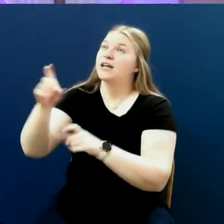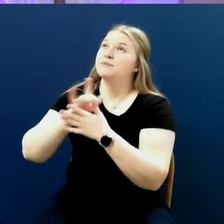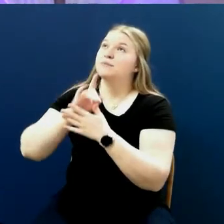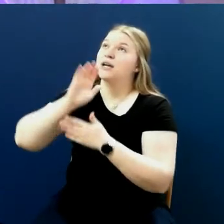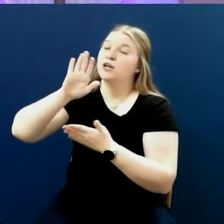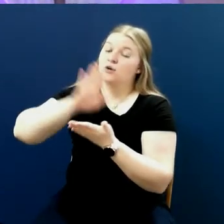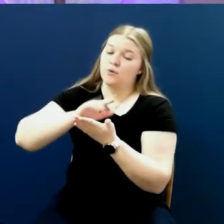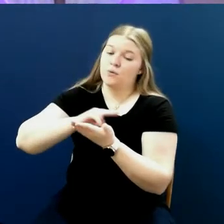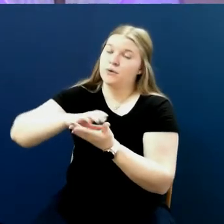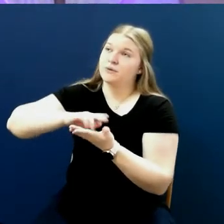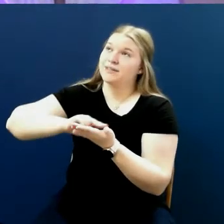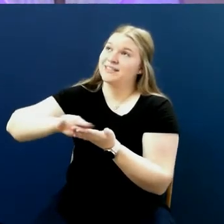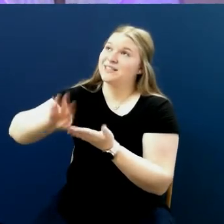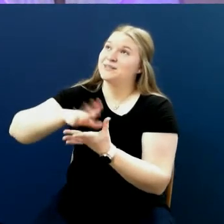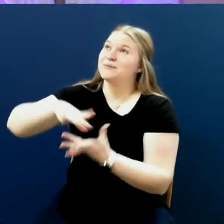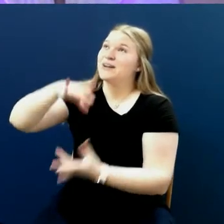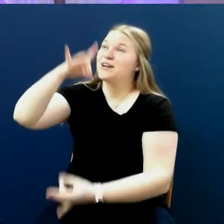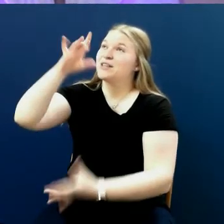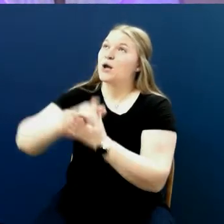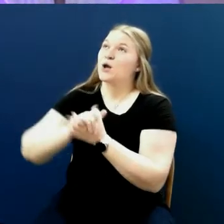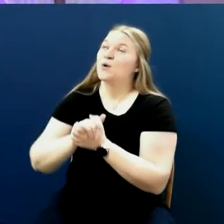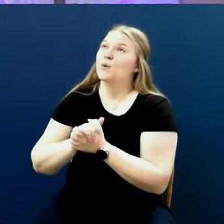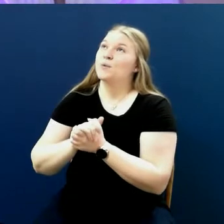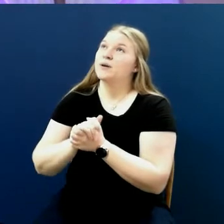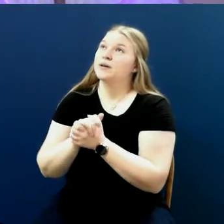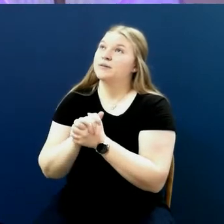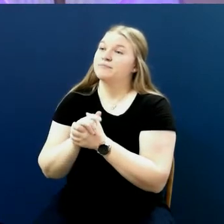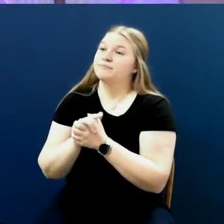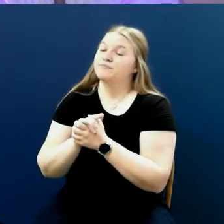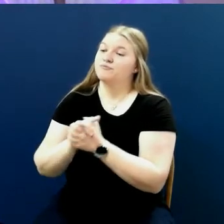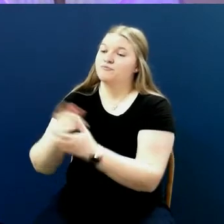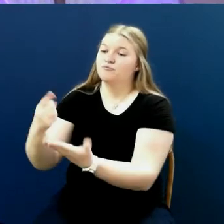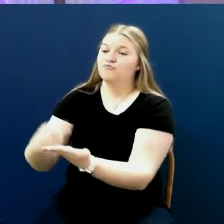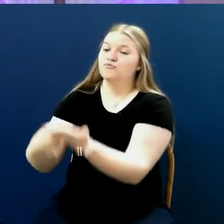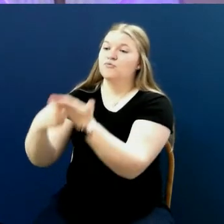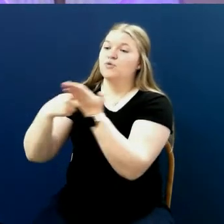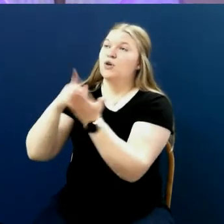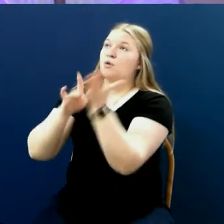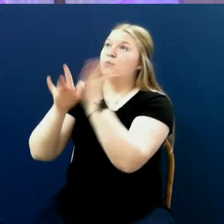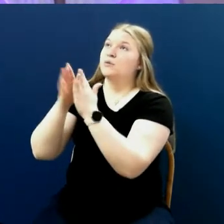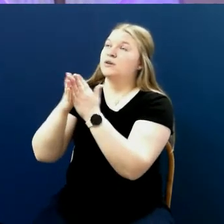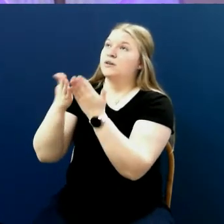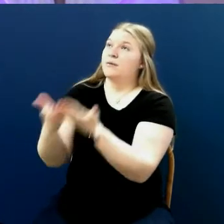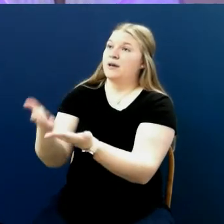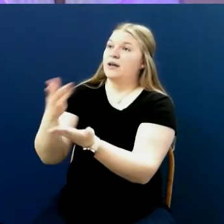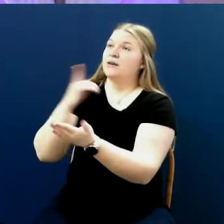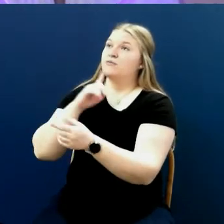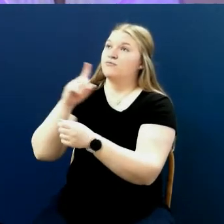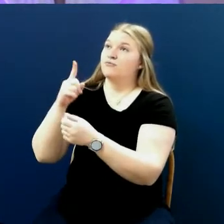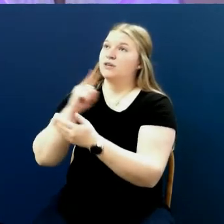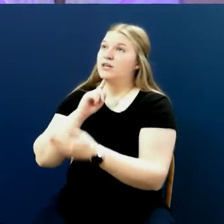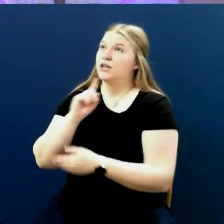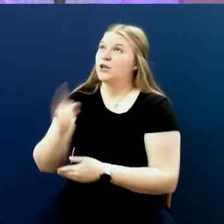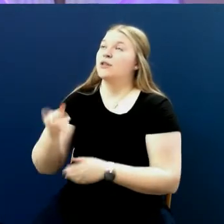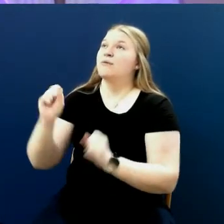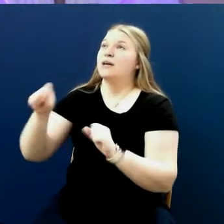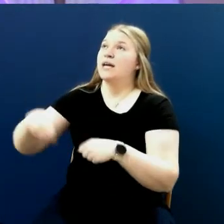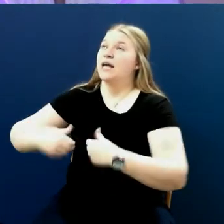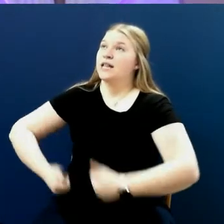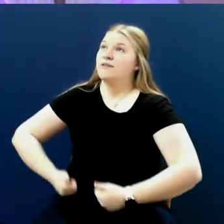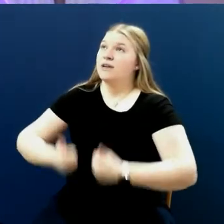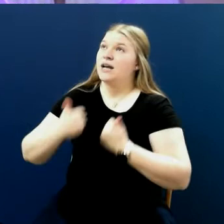Holy Spirit that you would illuminate this word to us. Make it real to us that we might be able to live it